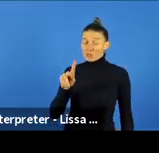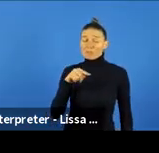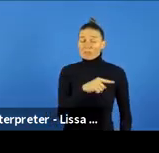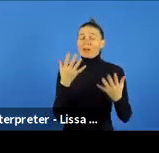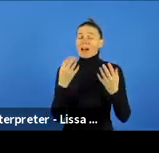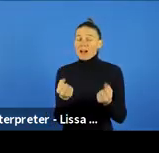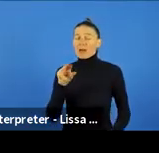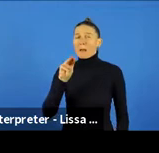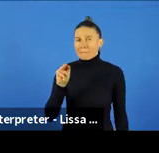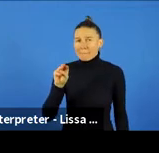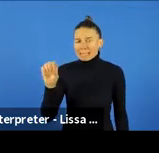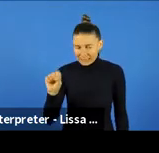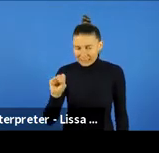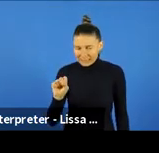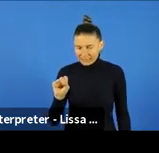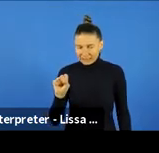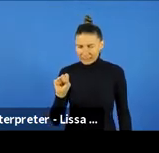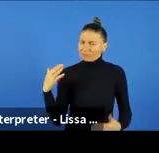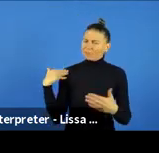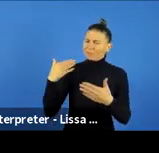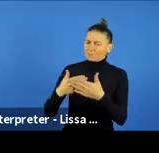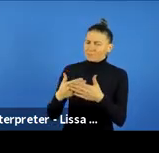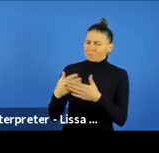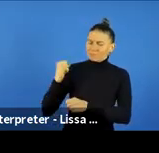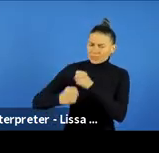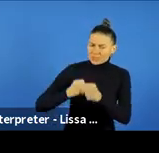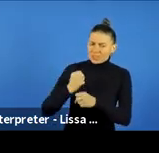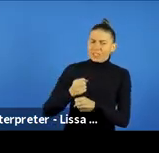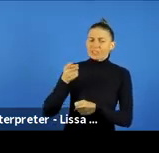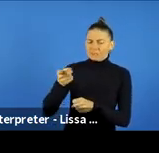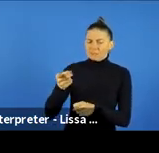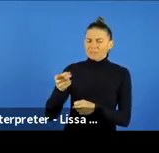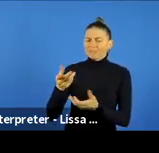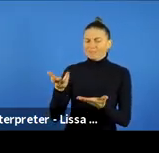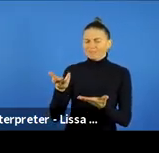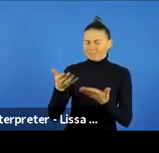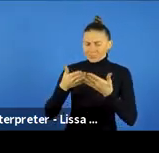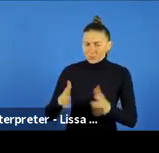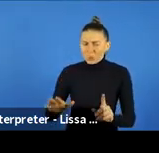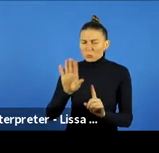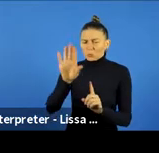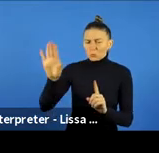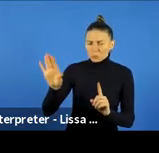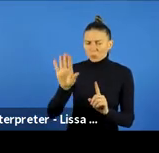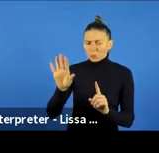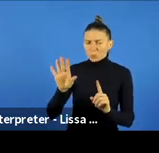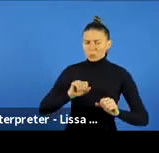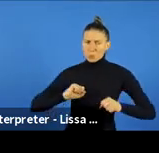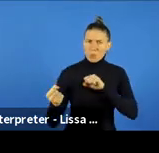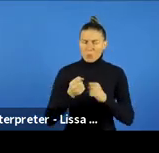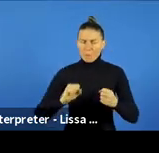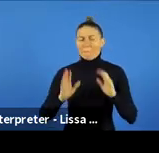the past years, he has lost his ability to walk, to be mobile, and thus has to depend on a wheelchair.